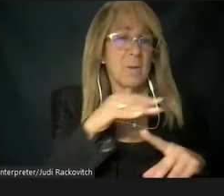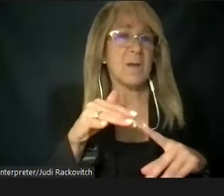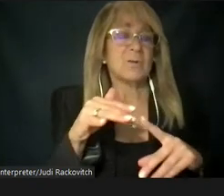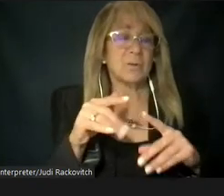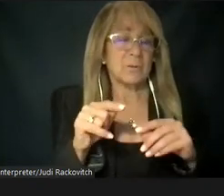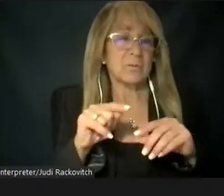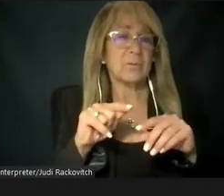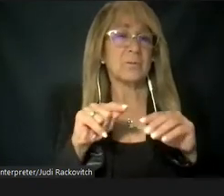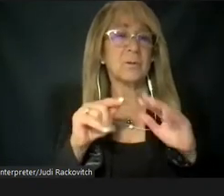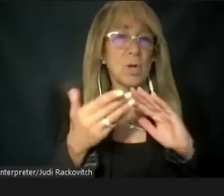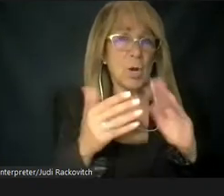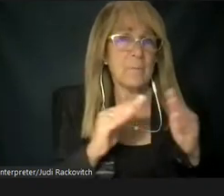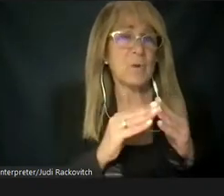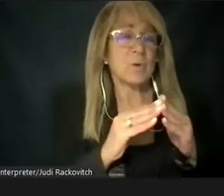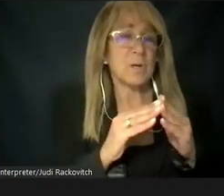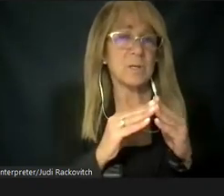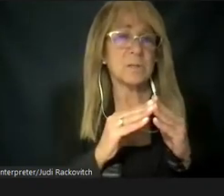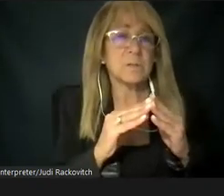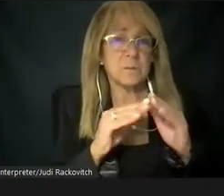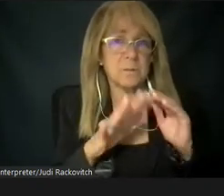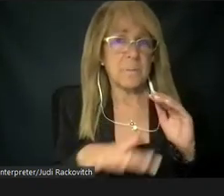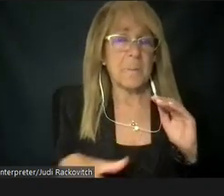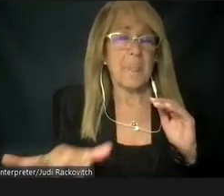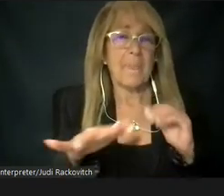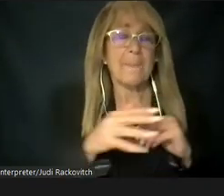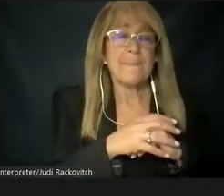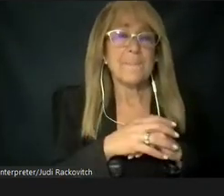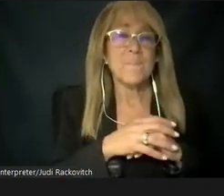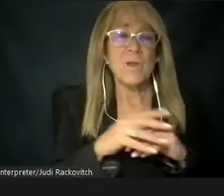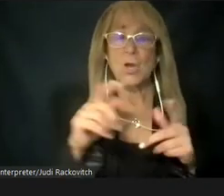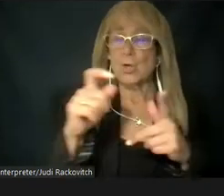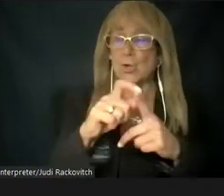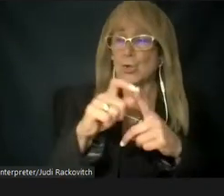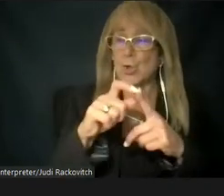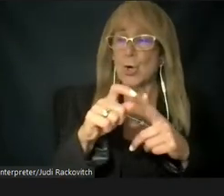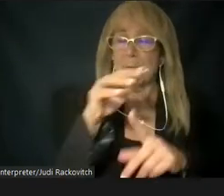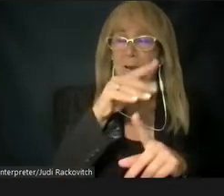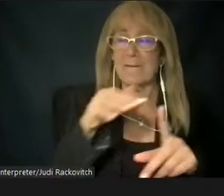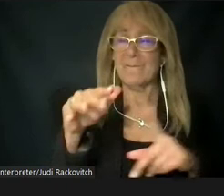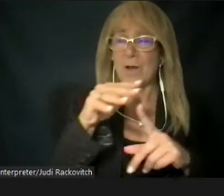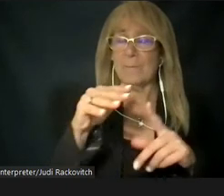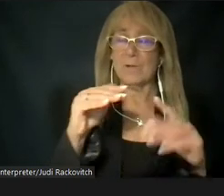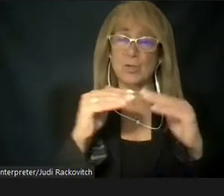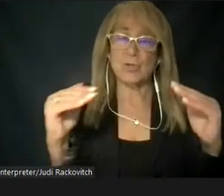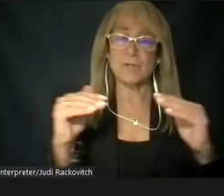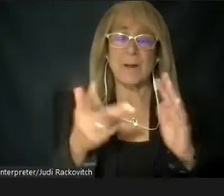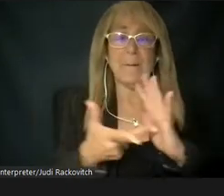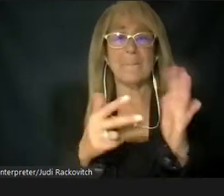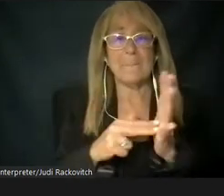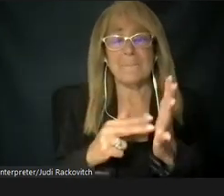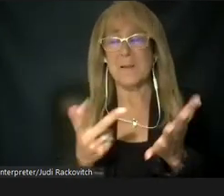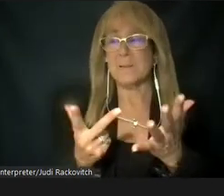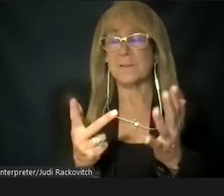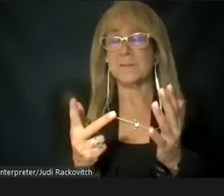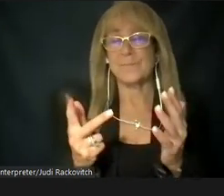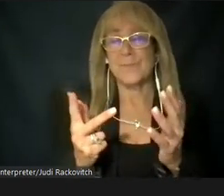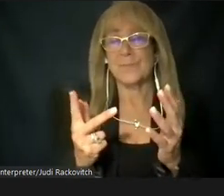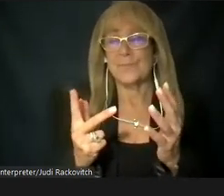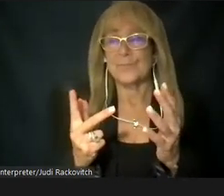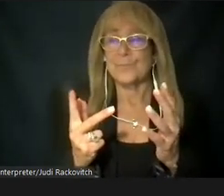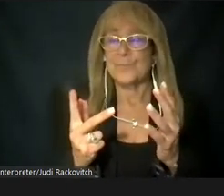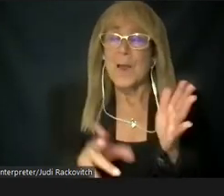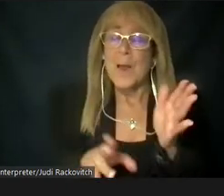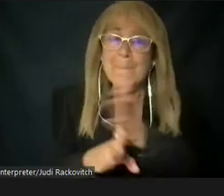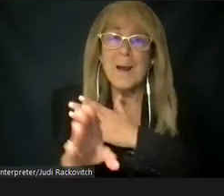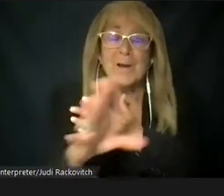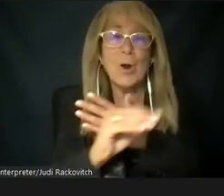environmental justice communities. The term environmental justice refers collectively to minority and low-income populations within a project